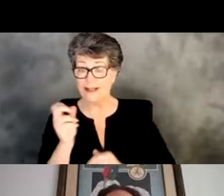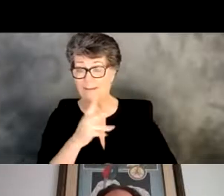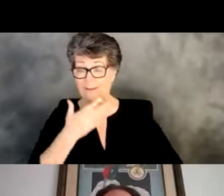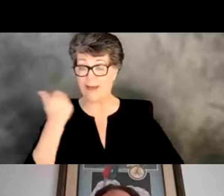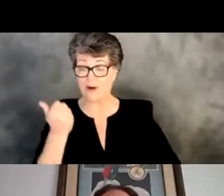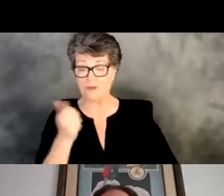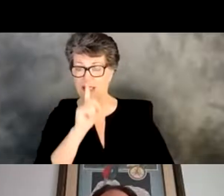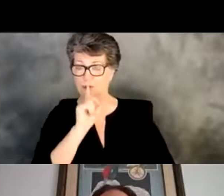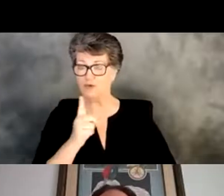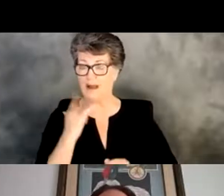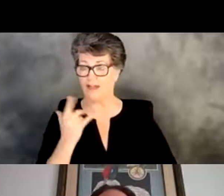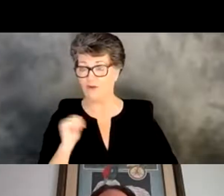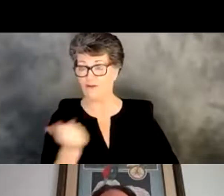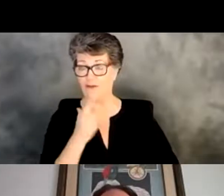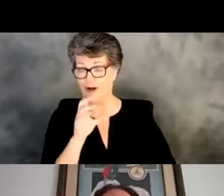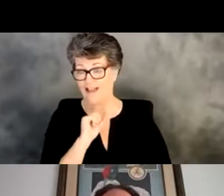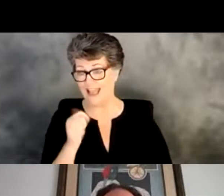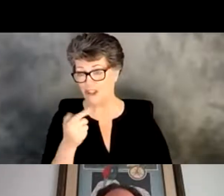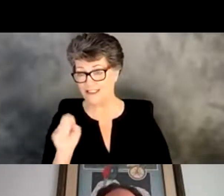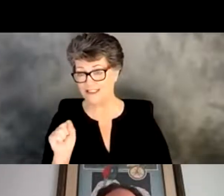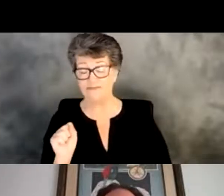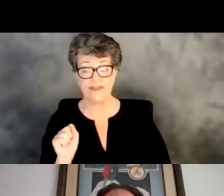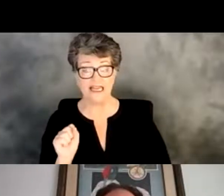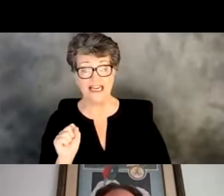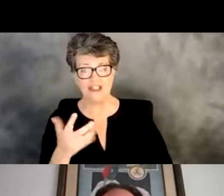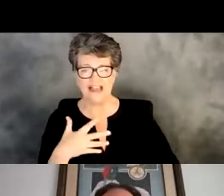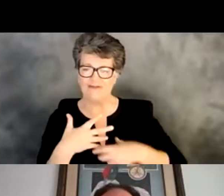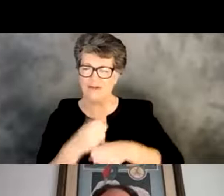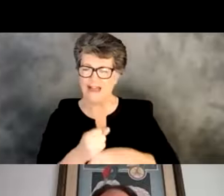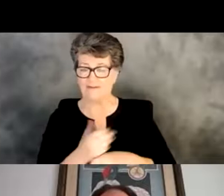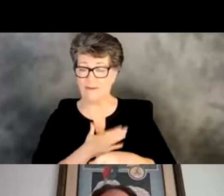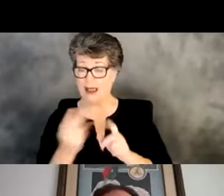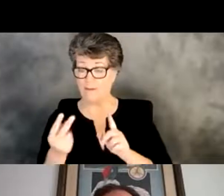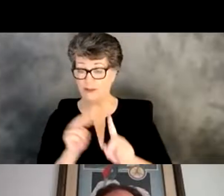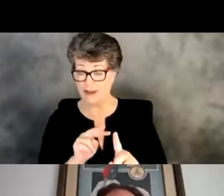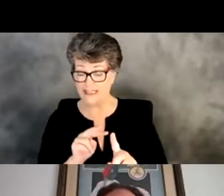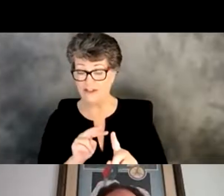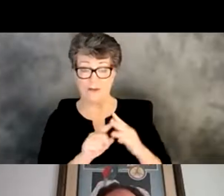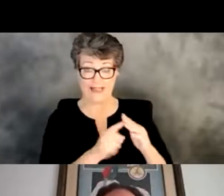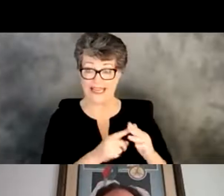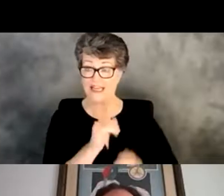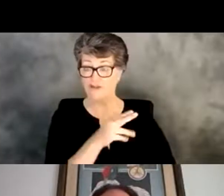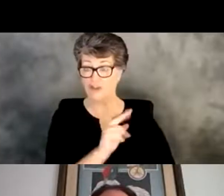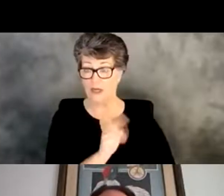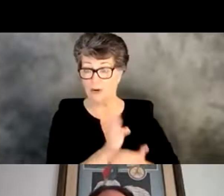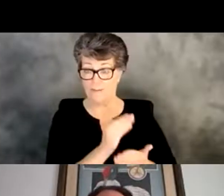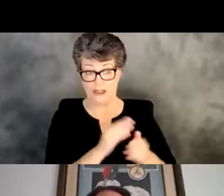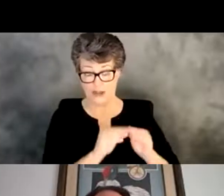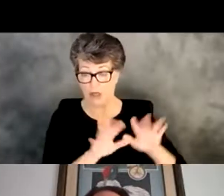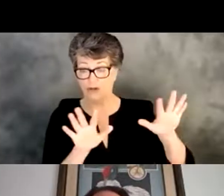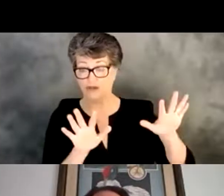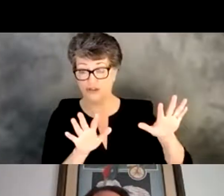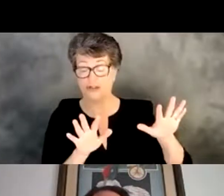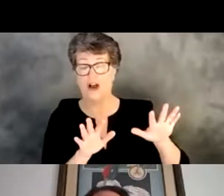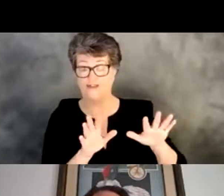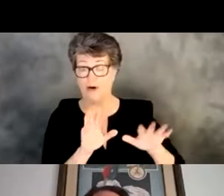Californian for all ages. So just a kind of little recap from my perspective, beginning from the January budget launch, the Master